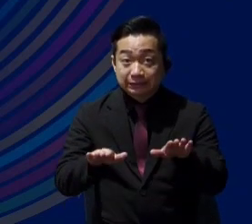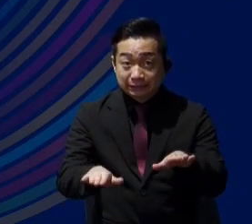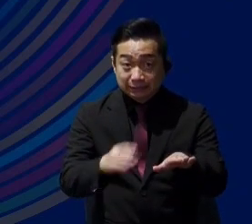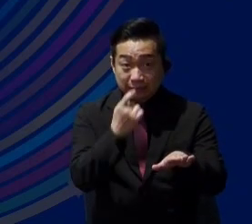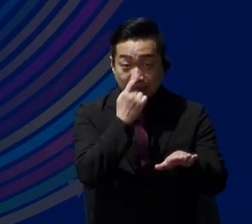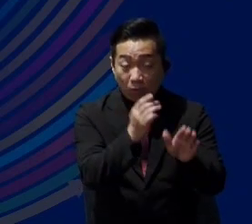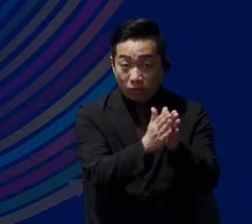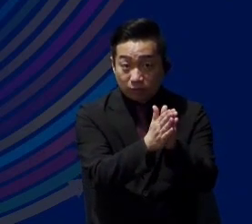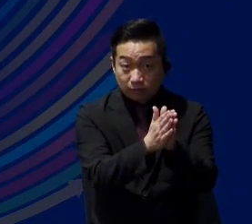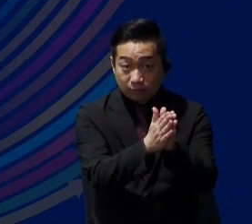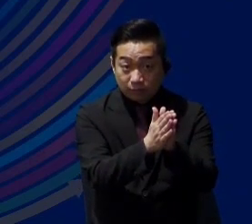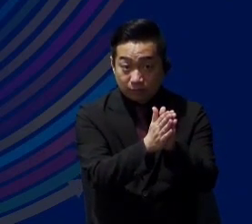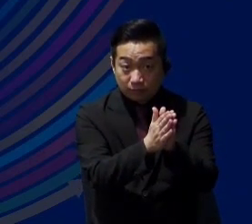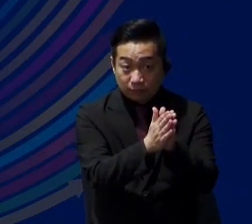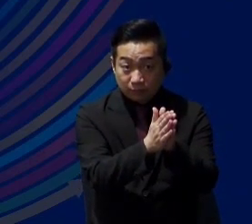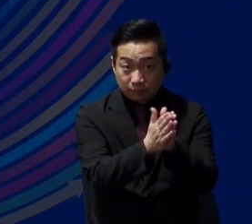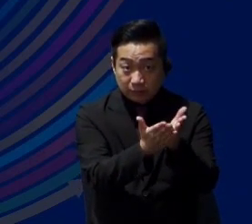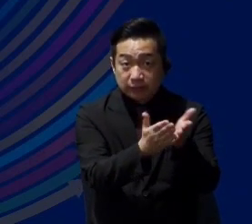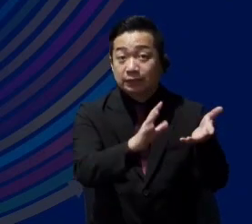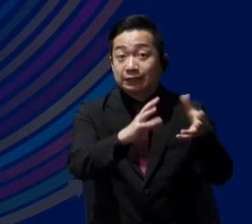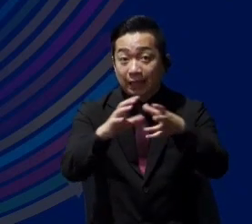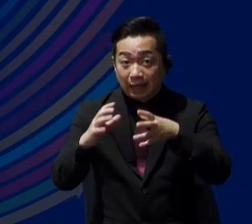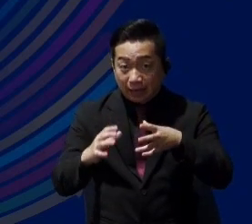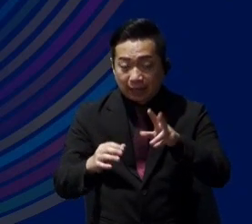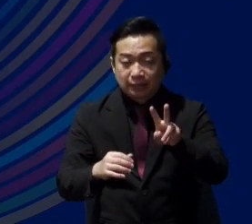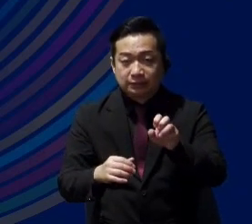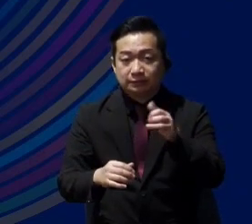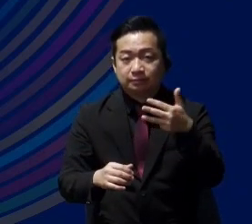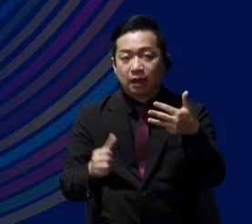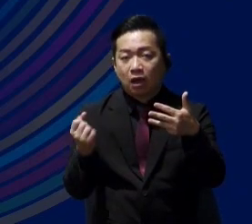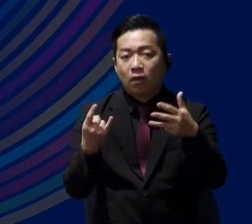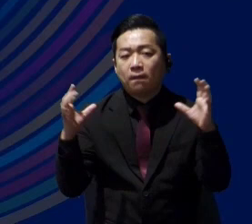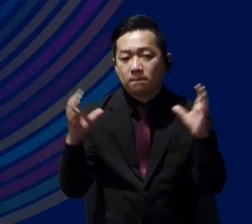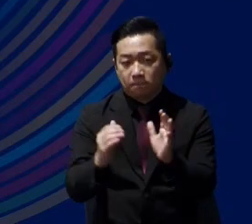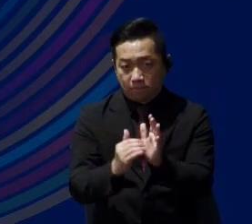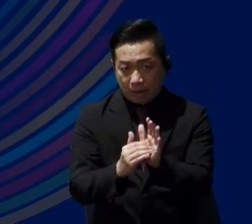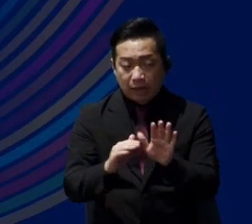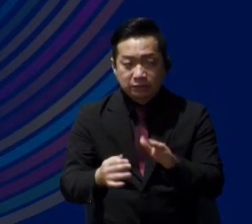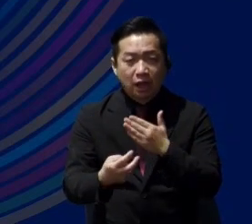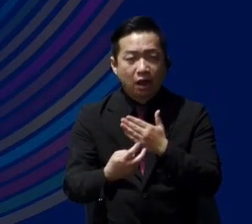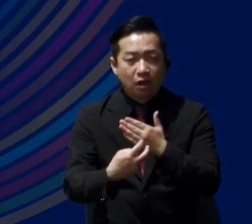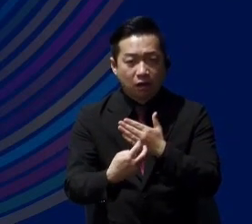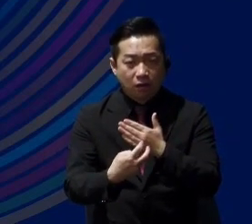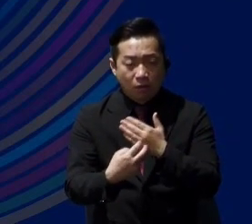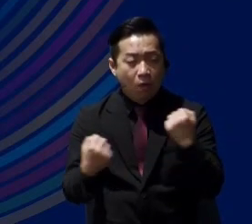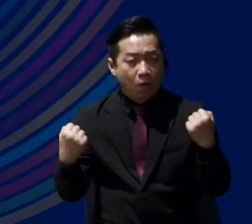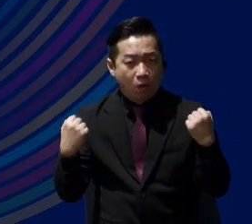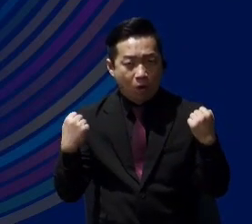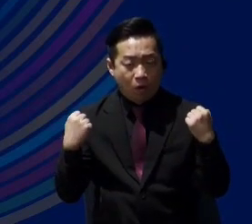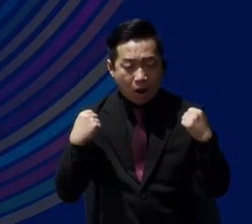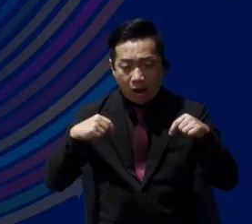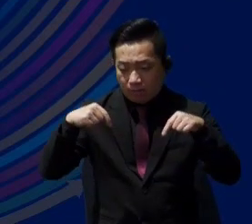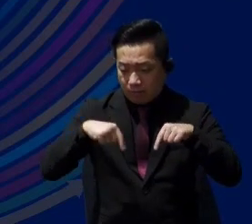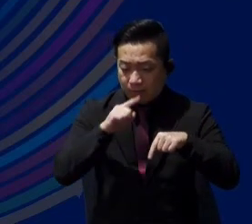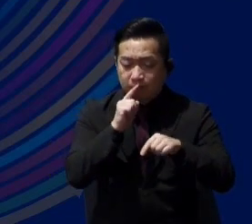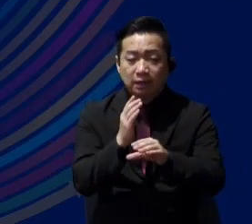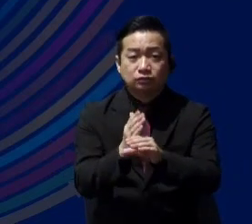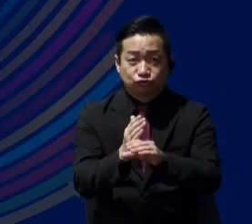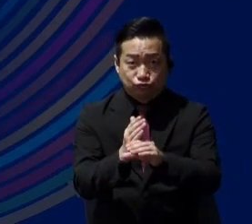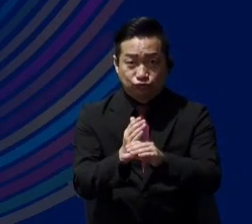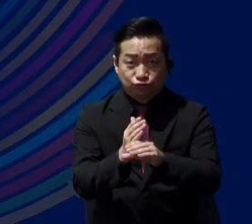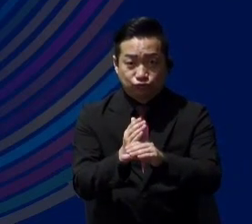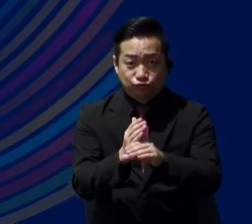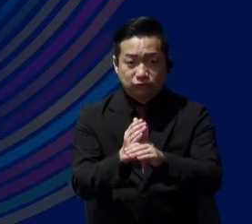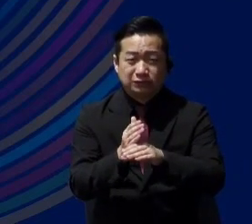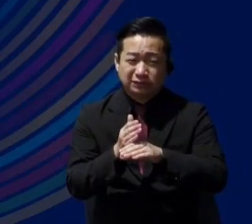It's a huge achievement to be able to put health on the table, but very, very late. And as